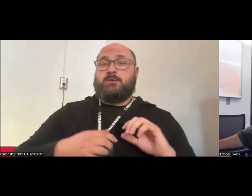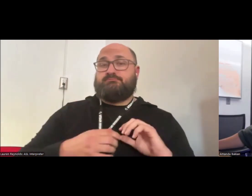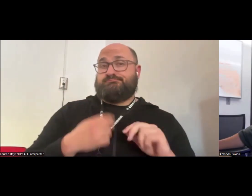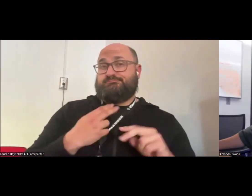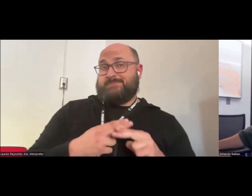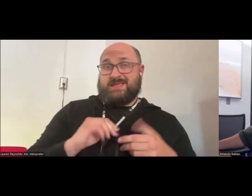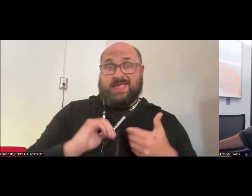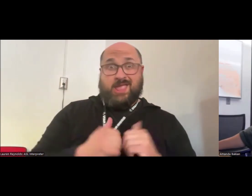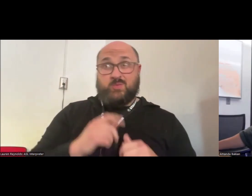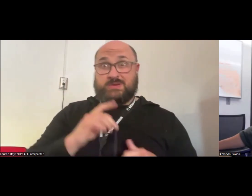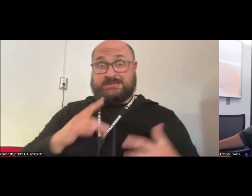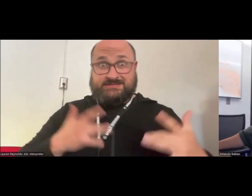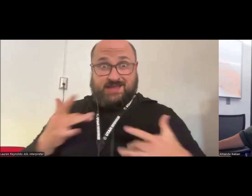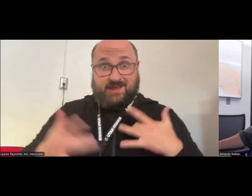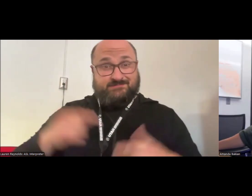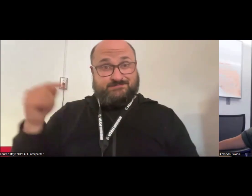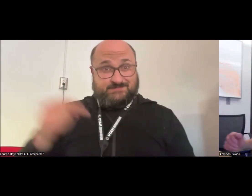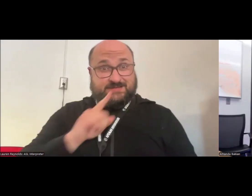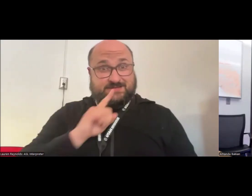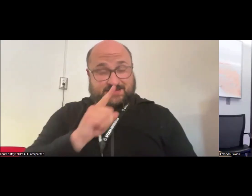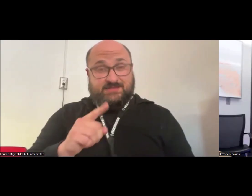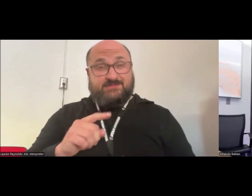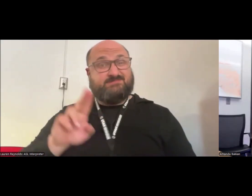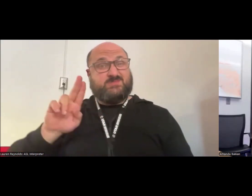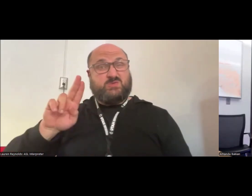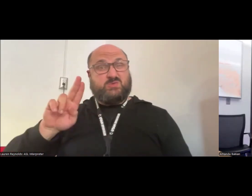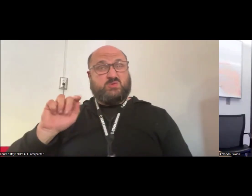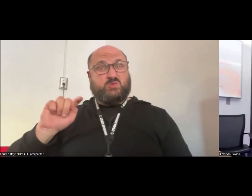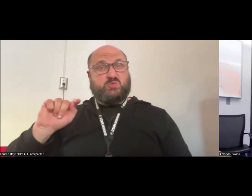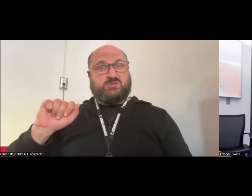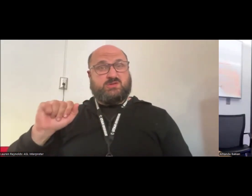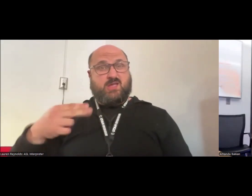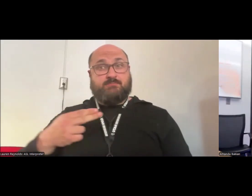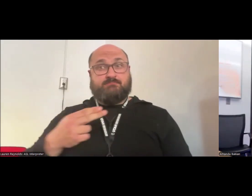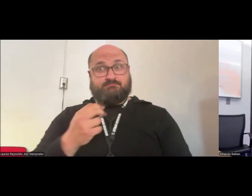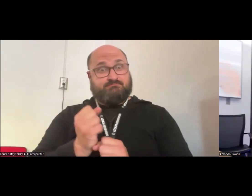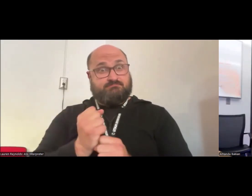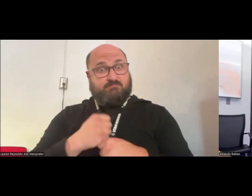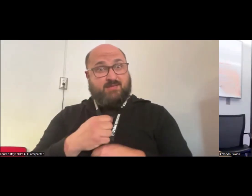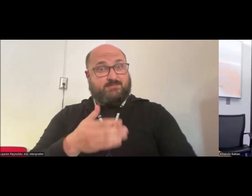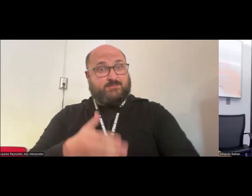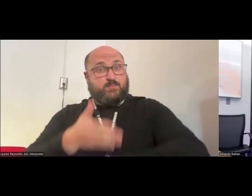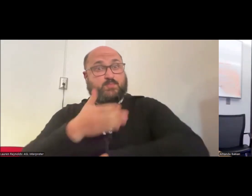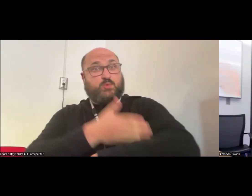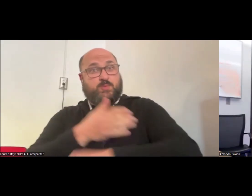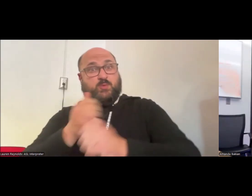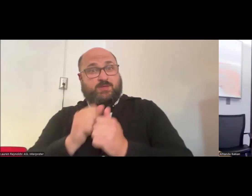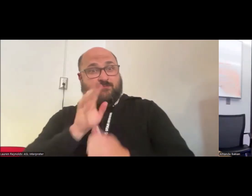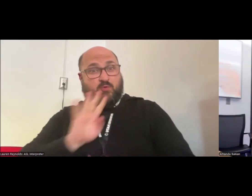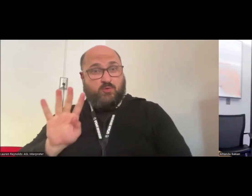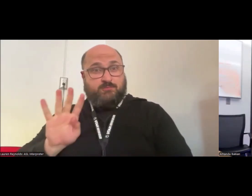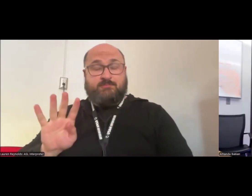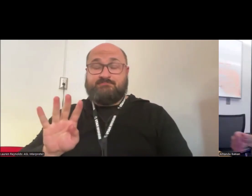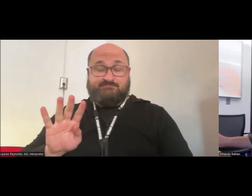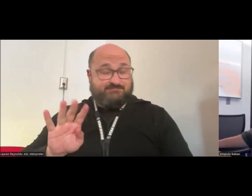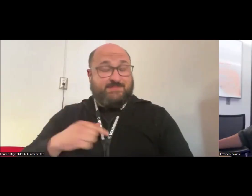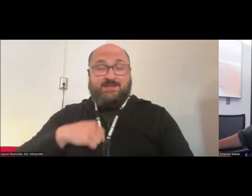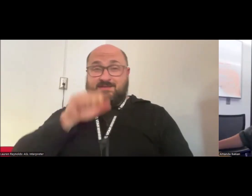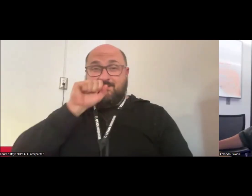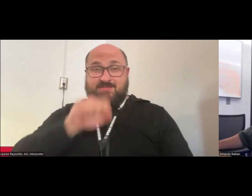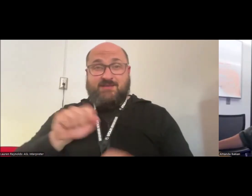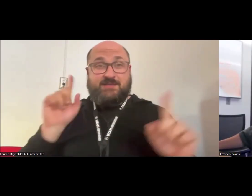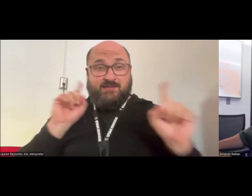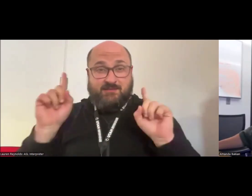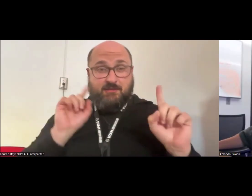Utah has started to make some improvements in the 4-year-olds. And I loved hearing that